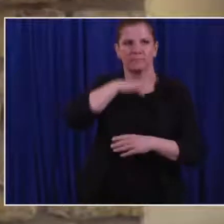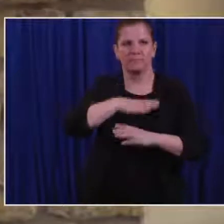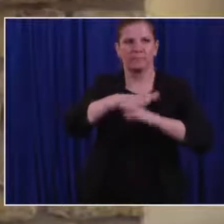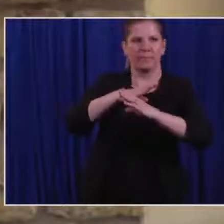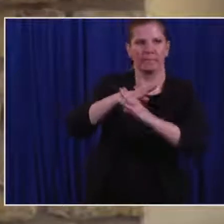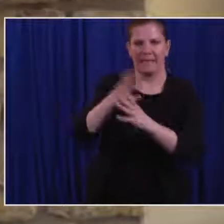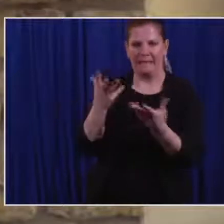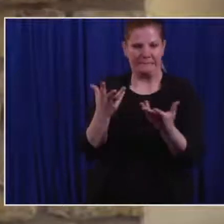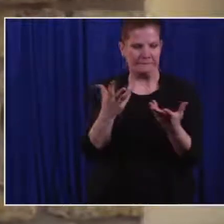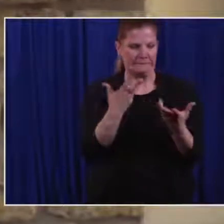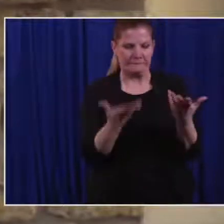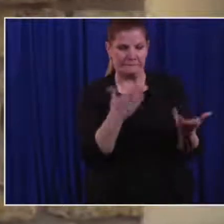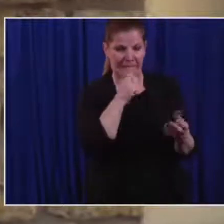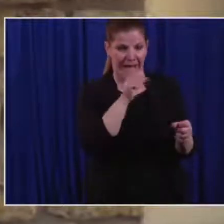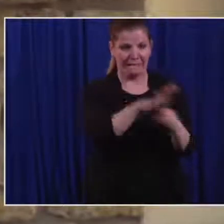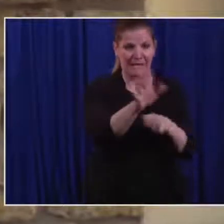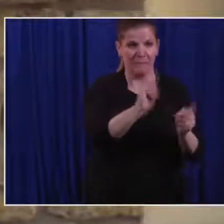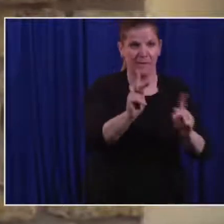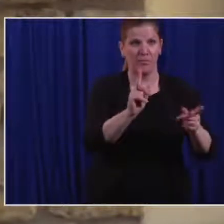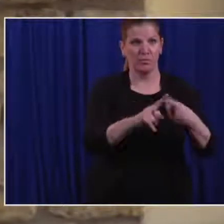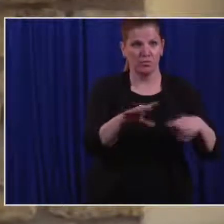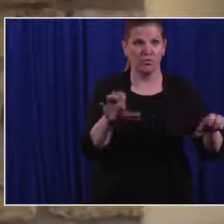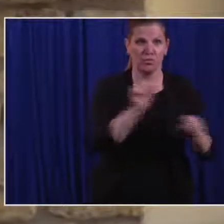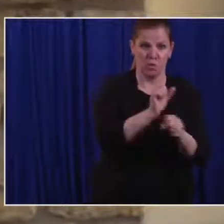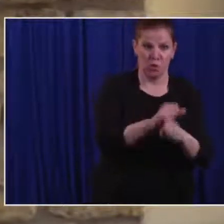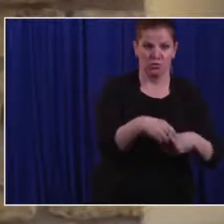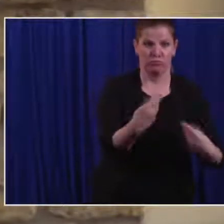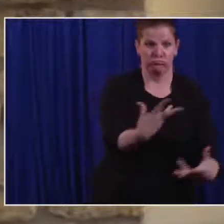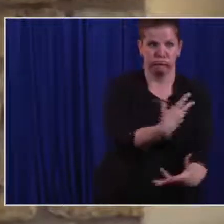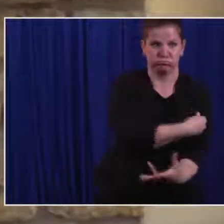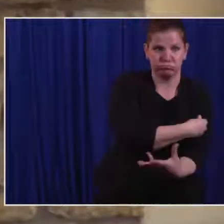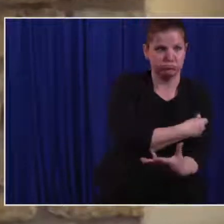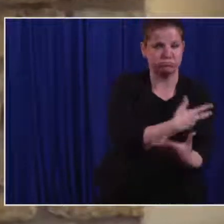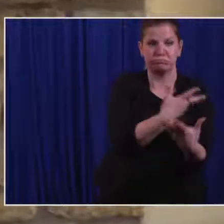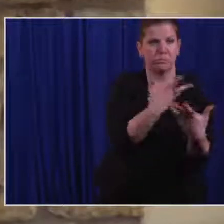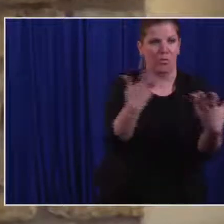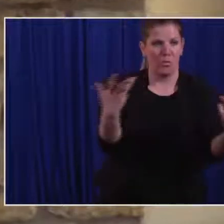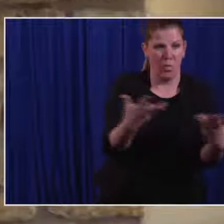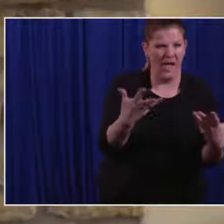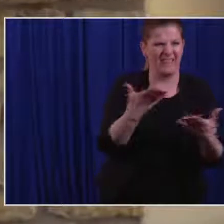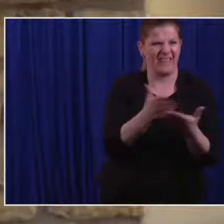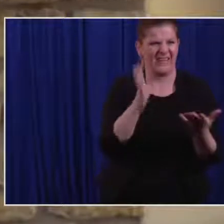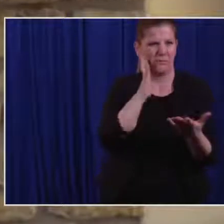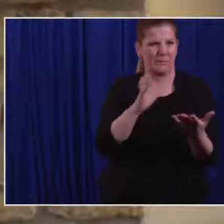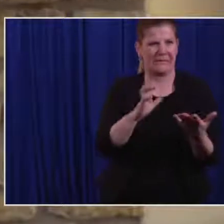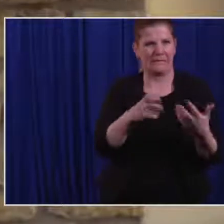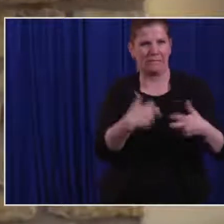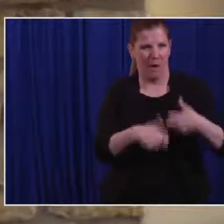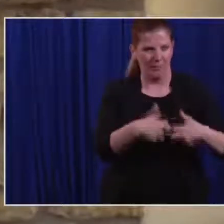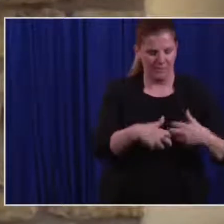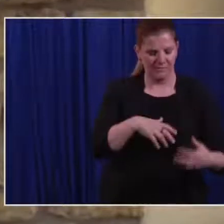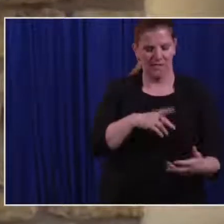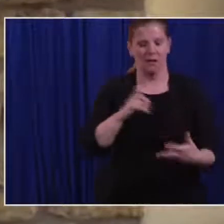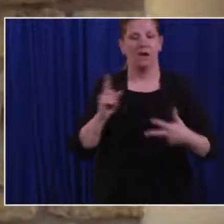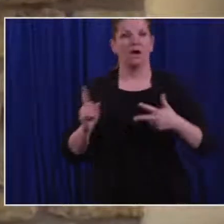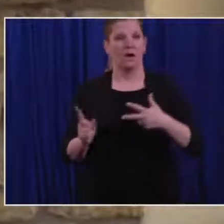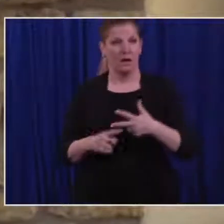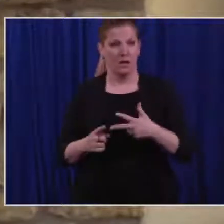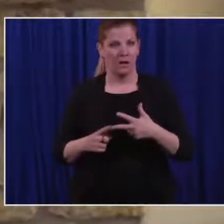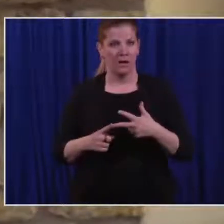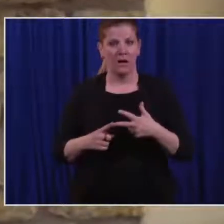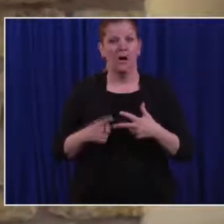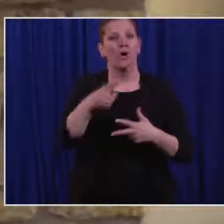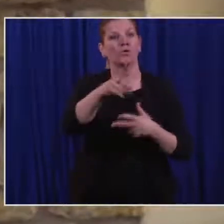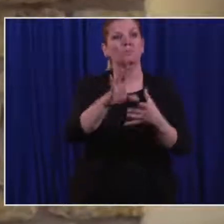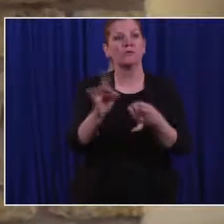work, whether it's space or other constraints? And then secondly, when you mentioned certain counties that are seeing doses